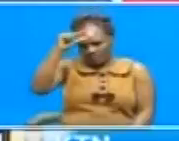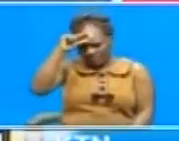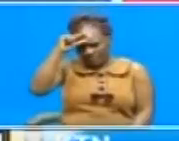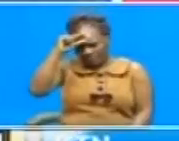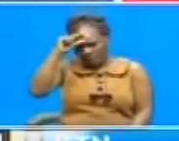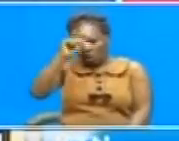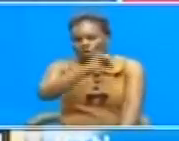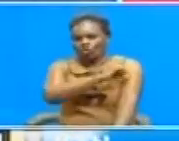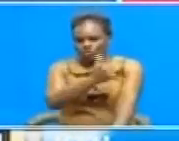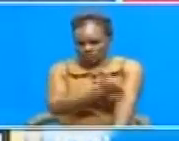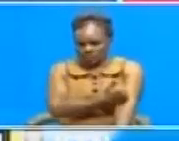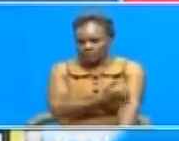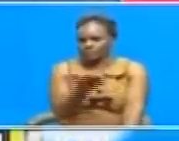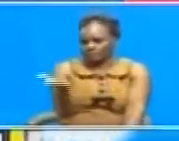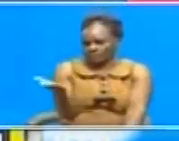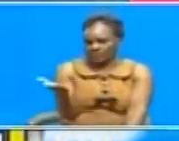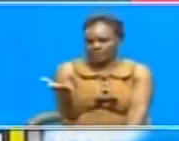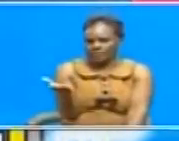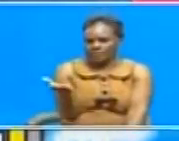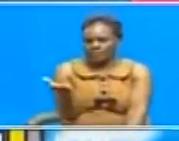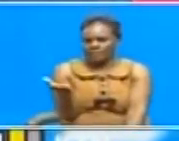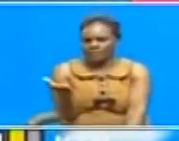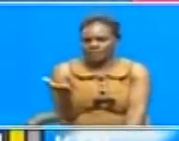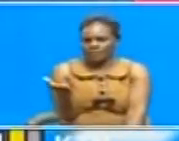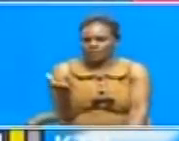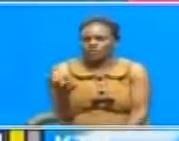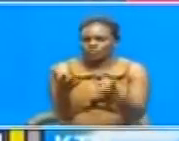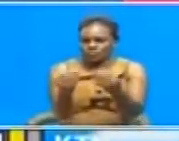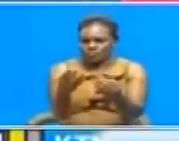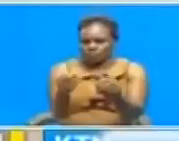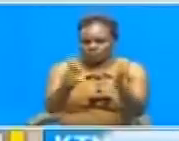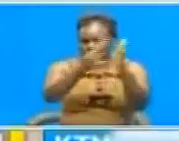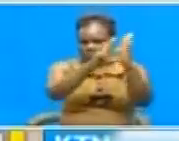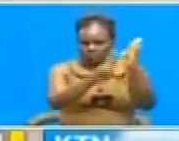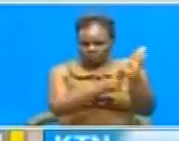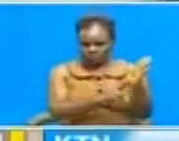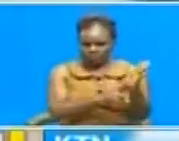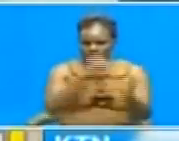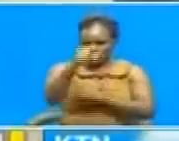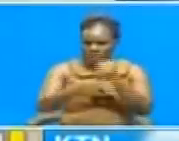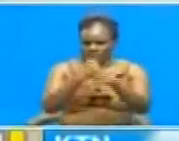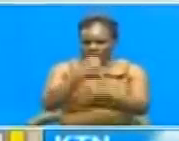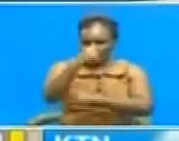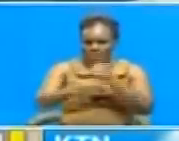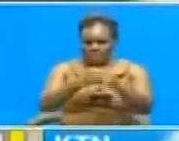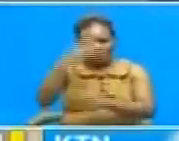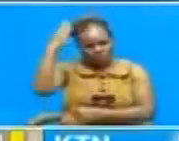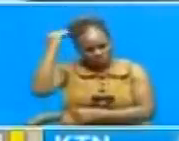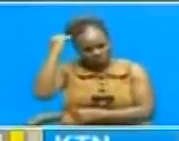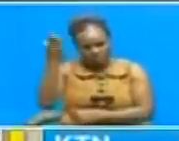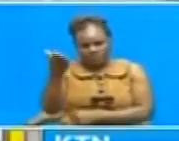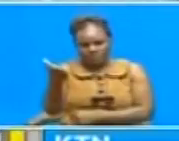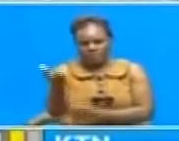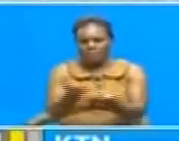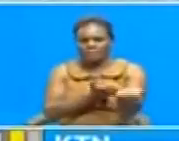regulatory authorities to hasten the regulatory framework. Every year, Somalis from around the world